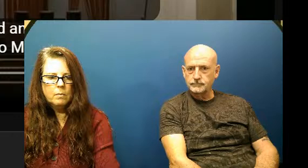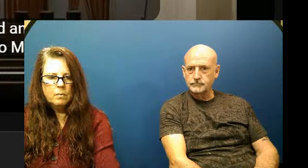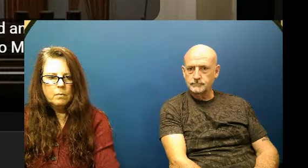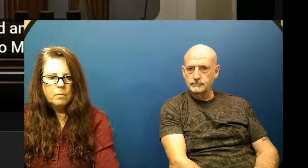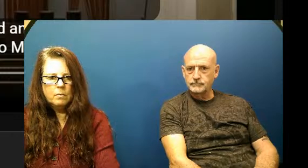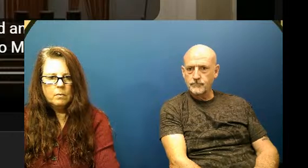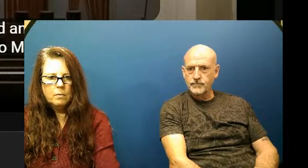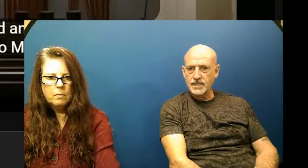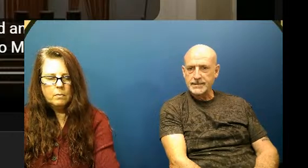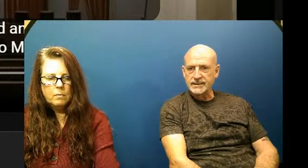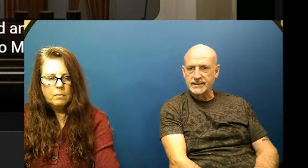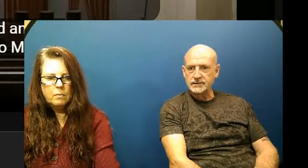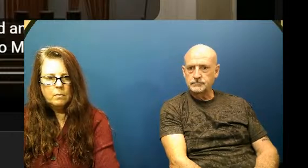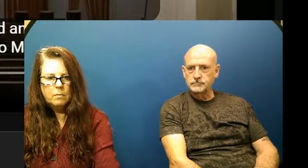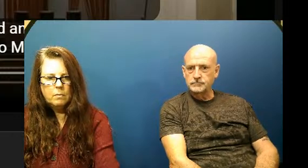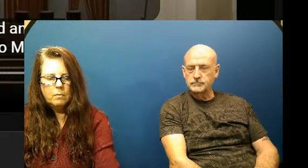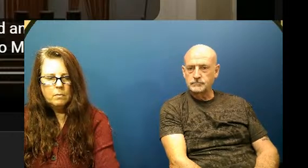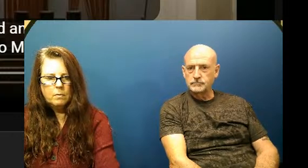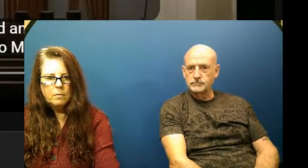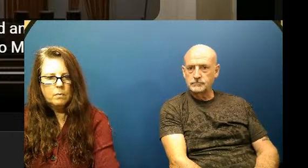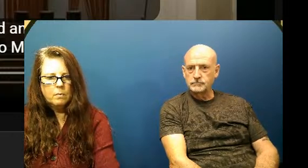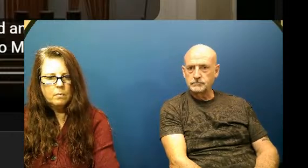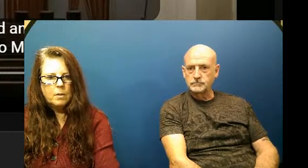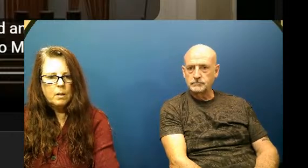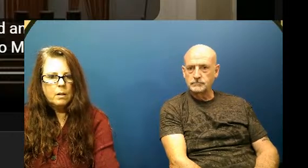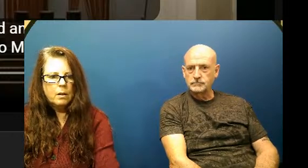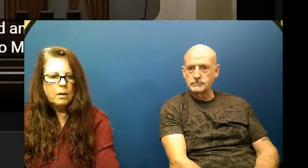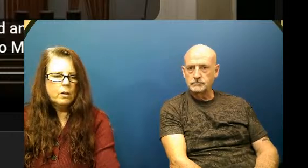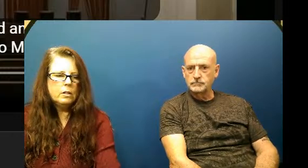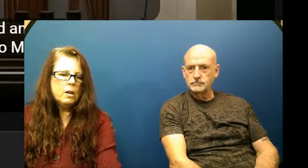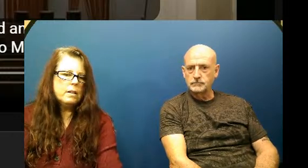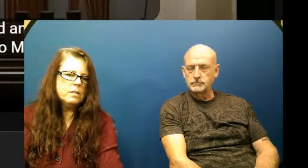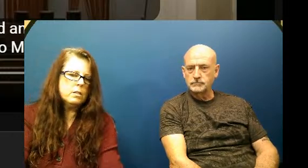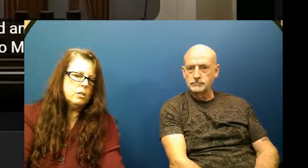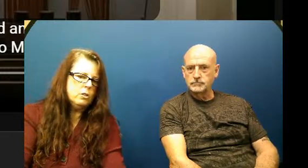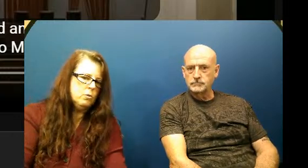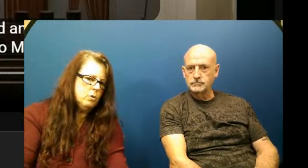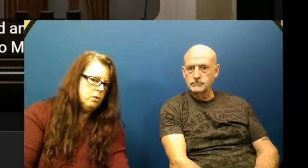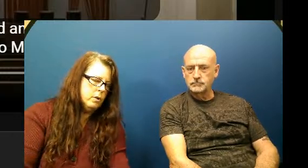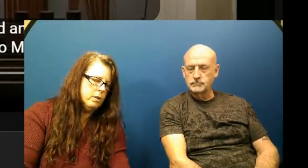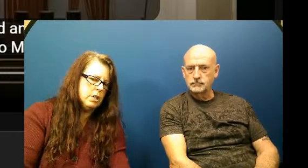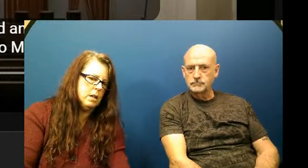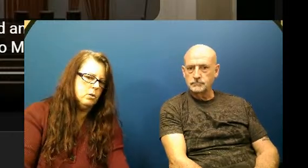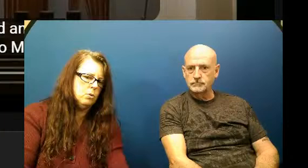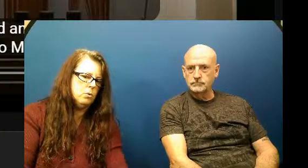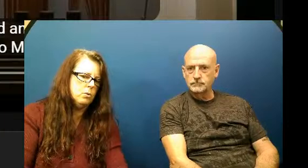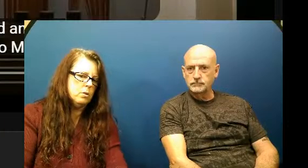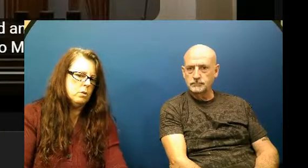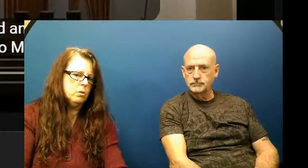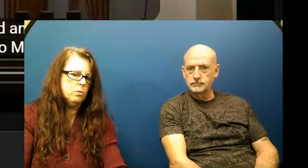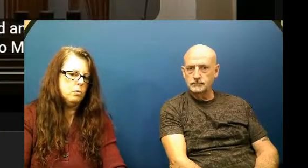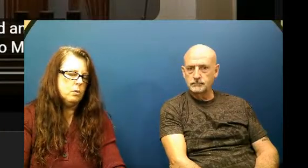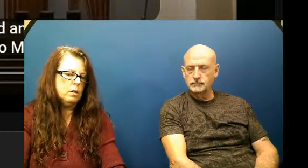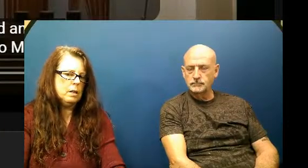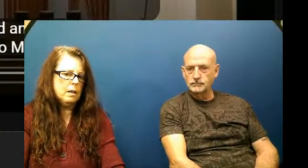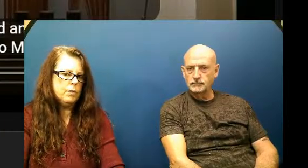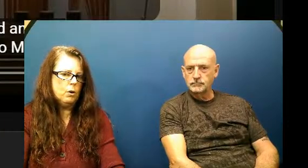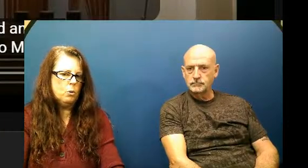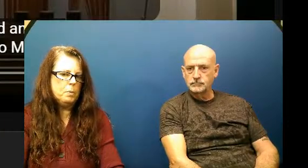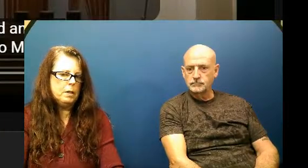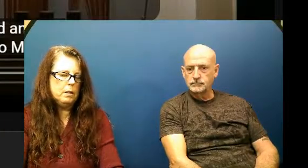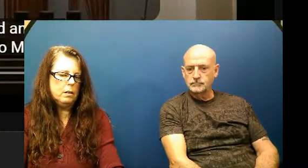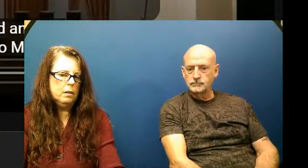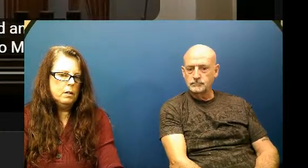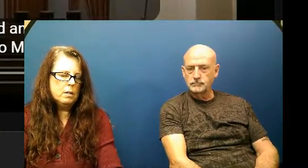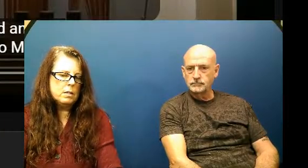in its view reflects the best mix of content. Okay, you guys, you understand who gave